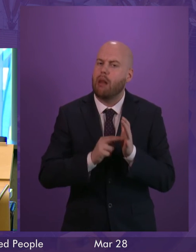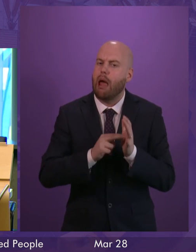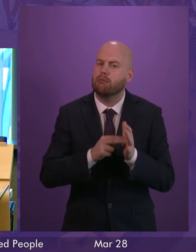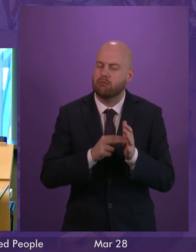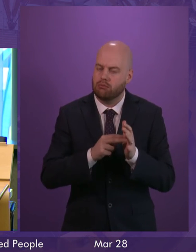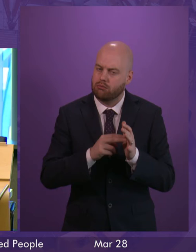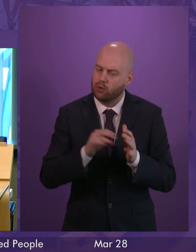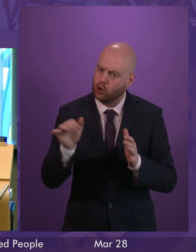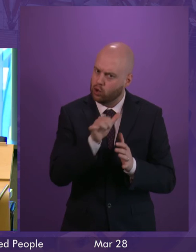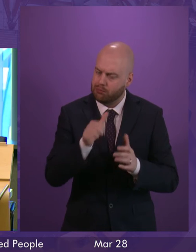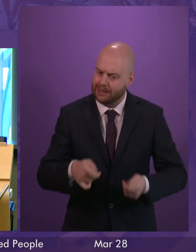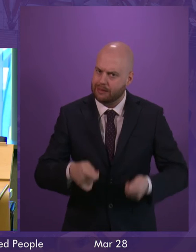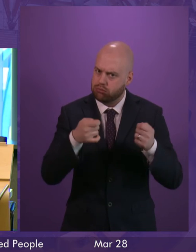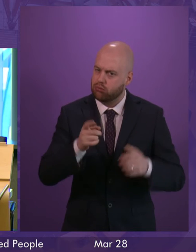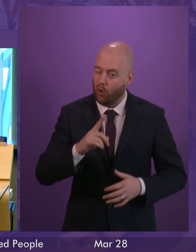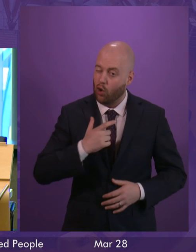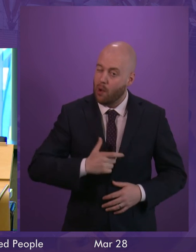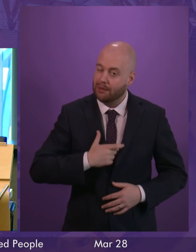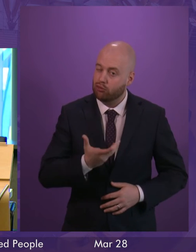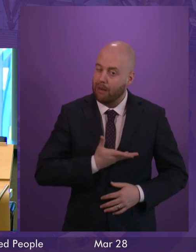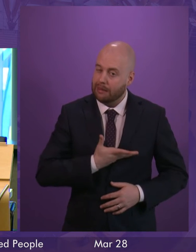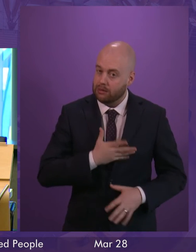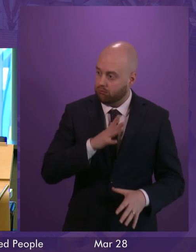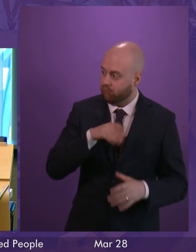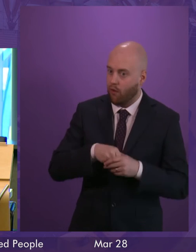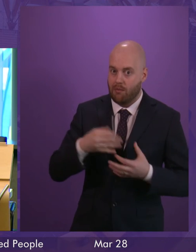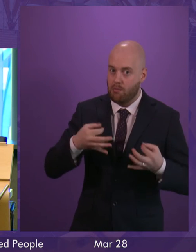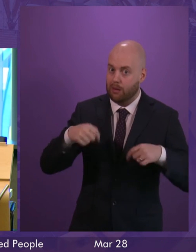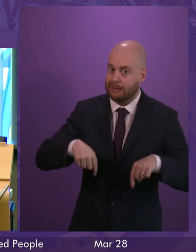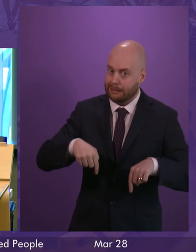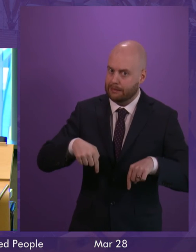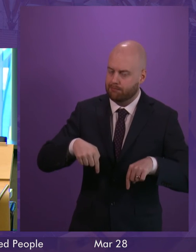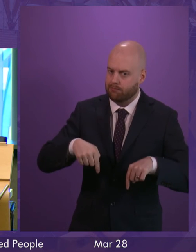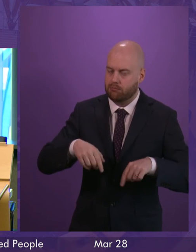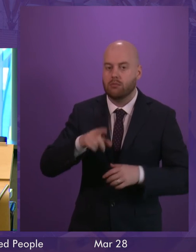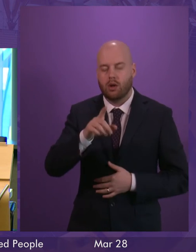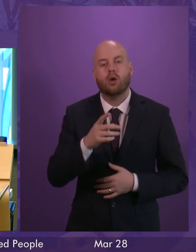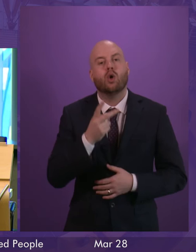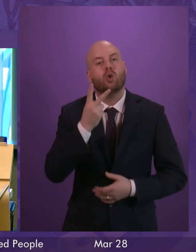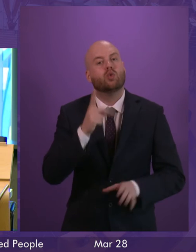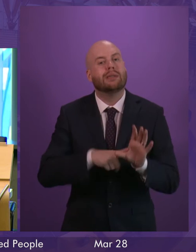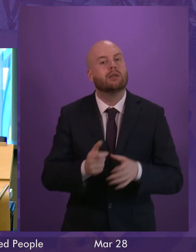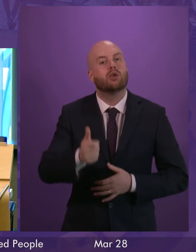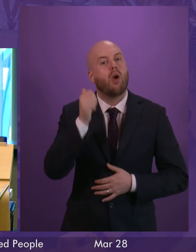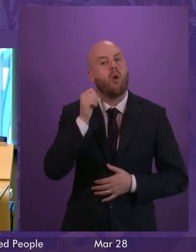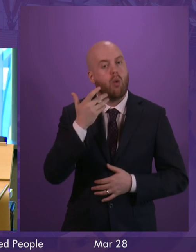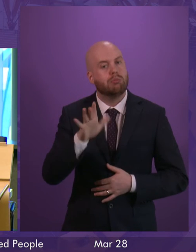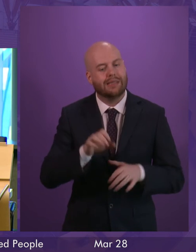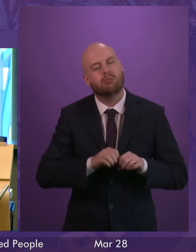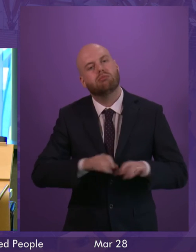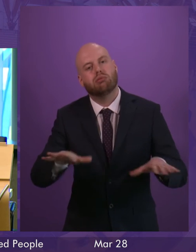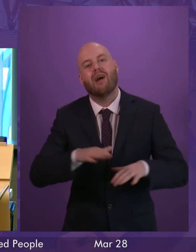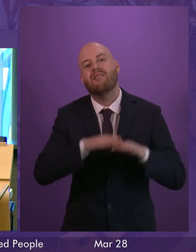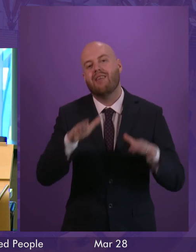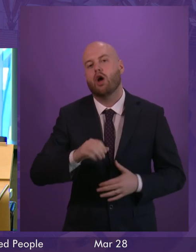forefront of politics on many occasions. Today, two years after the publication of the Fairer Scotland for Disabled People delivery plan,